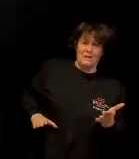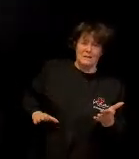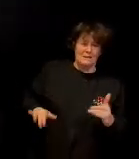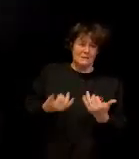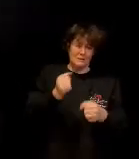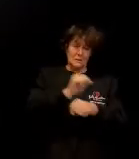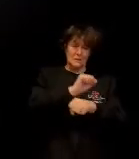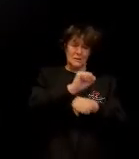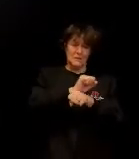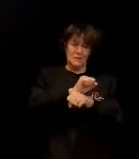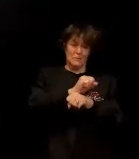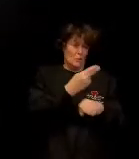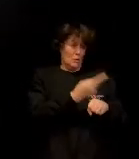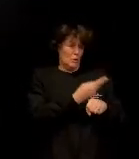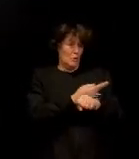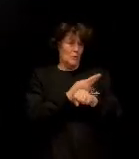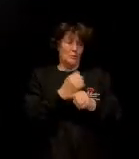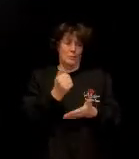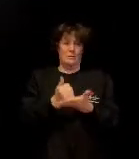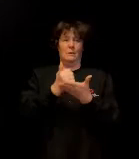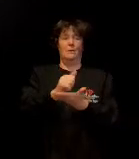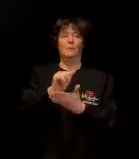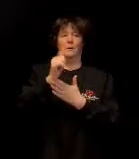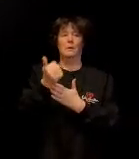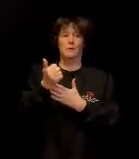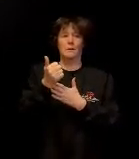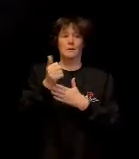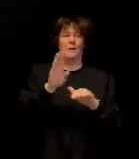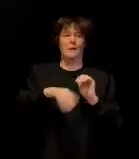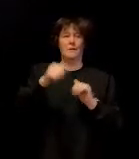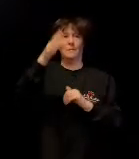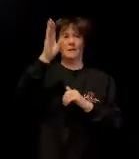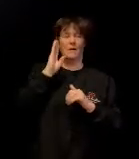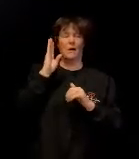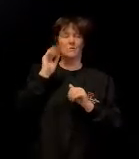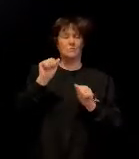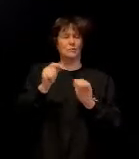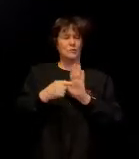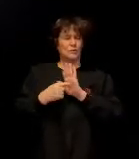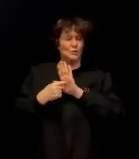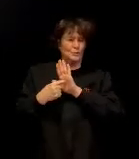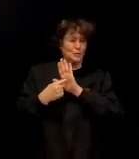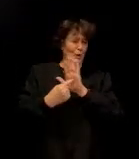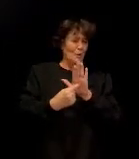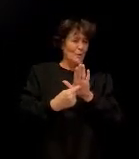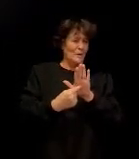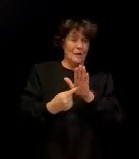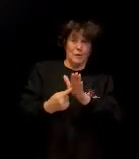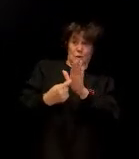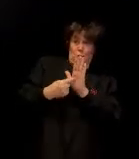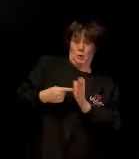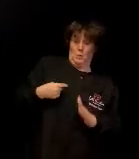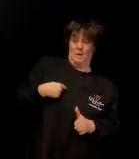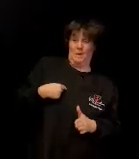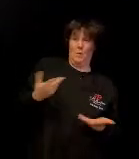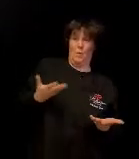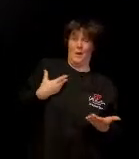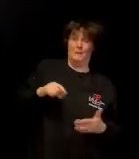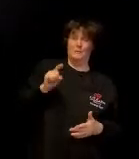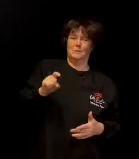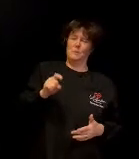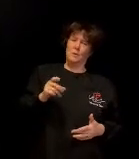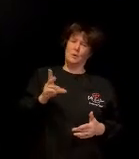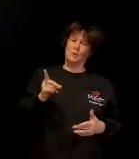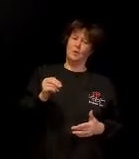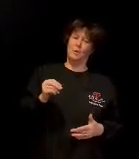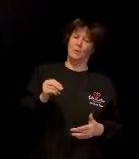things for one another. And then God begins to show us things that we're supposed to do, things